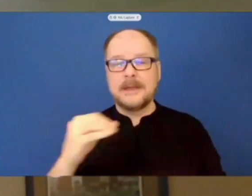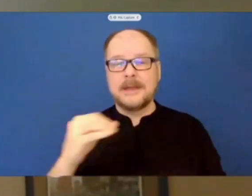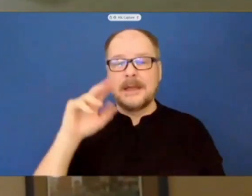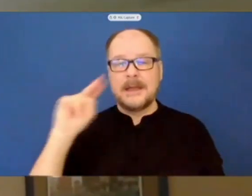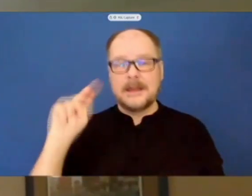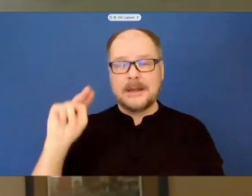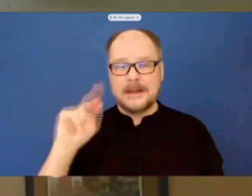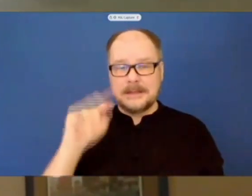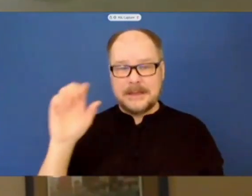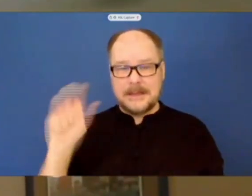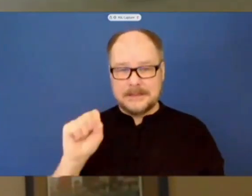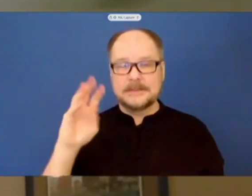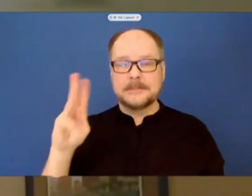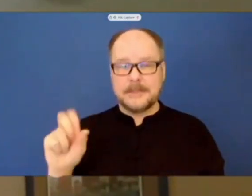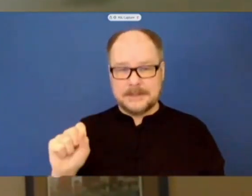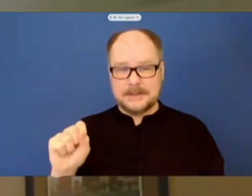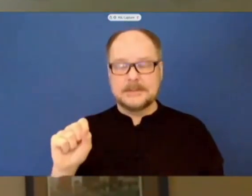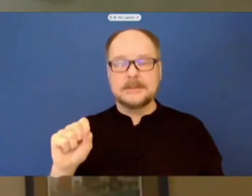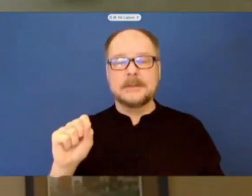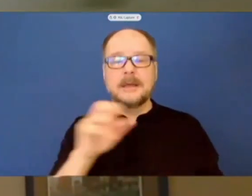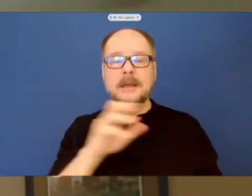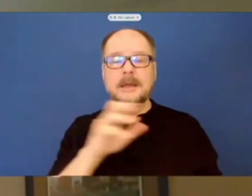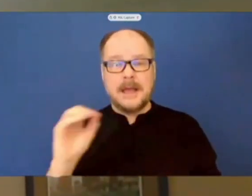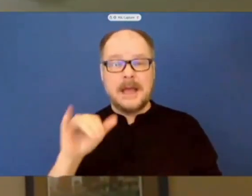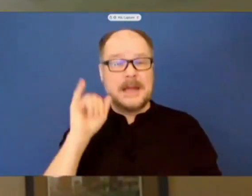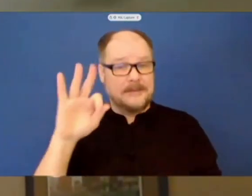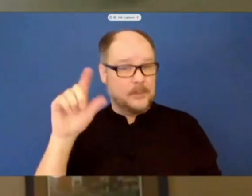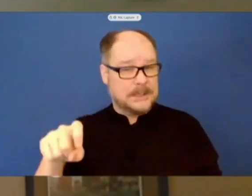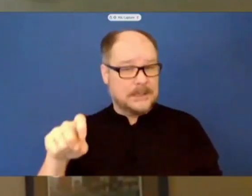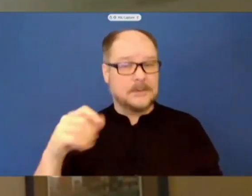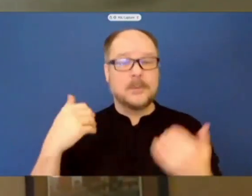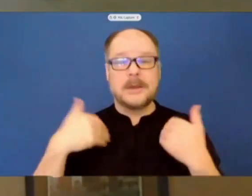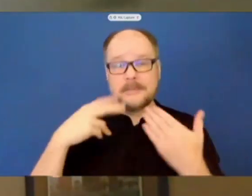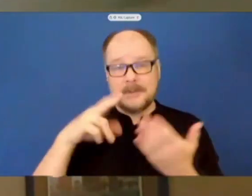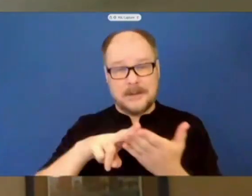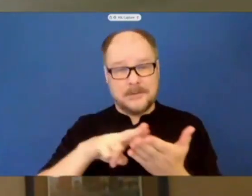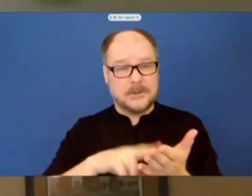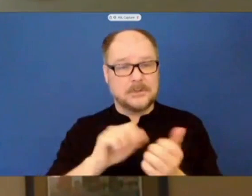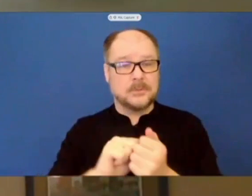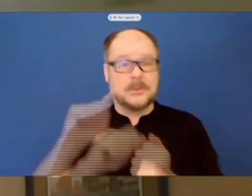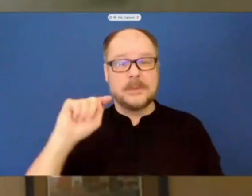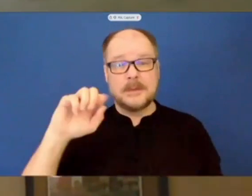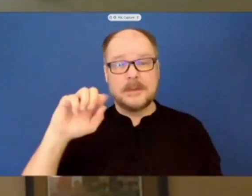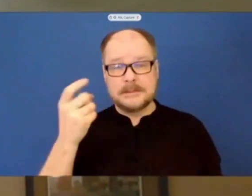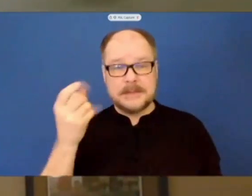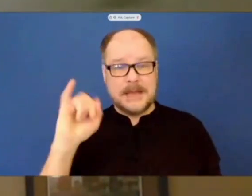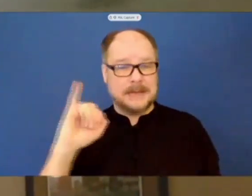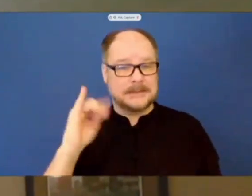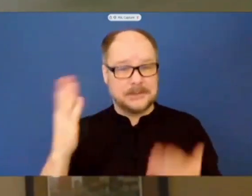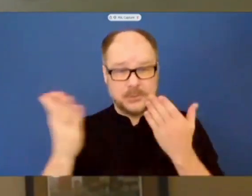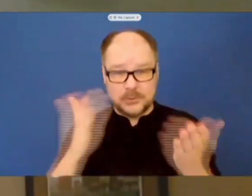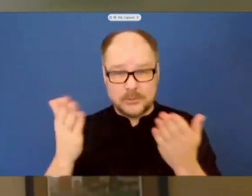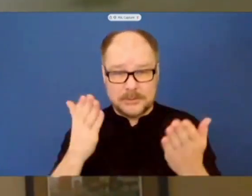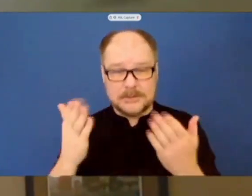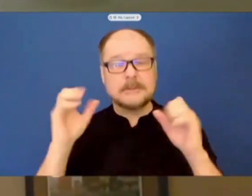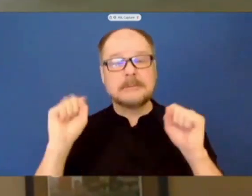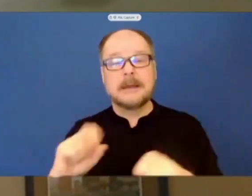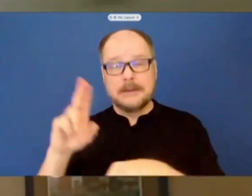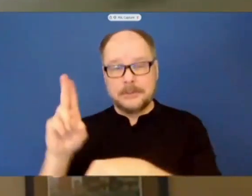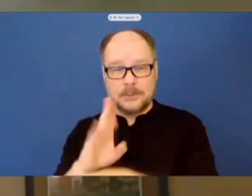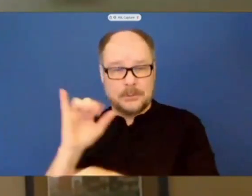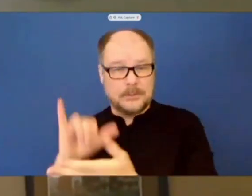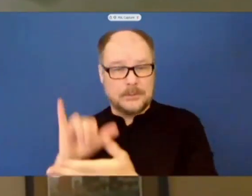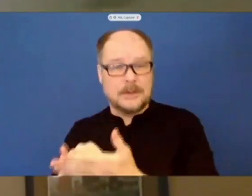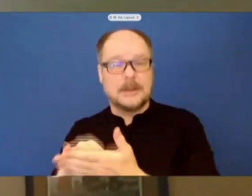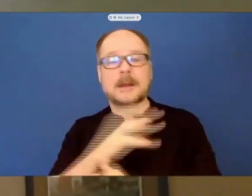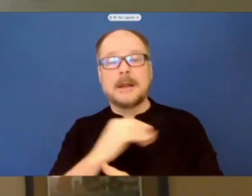we will, if we need to, we will leverage, we have contracts with taxi services that we can use. And so we have staff at Department of